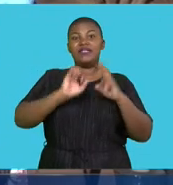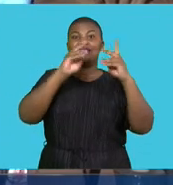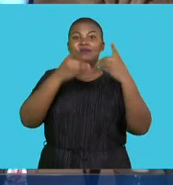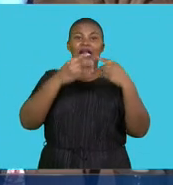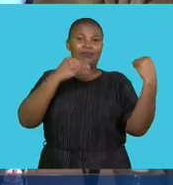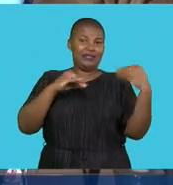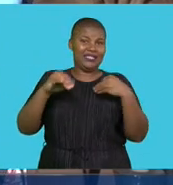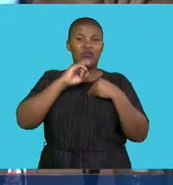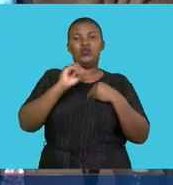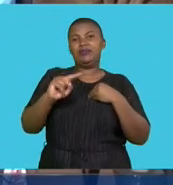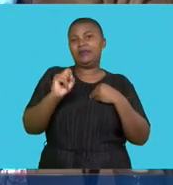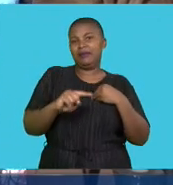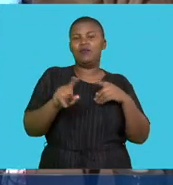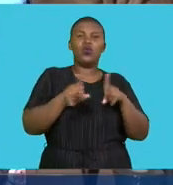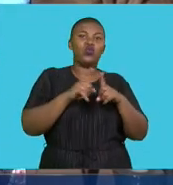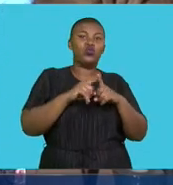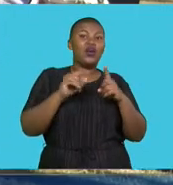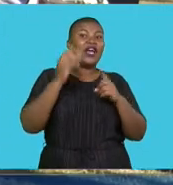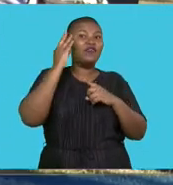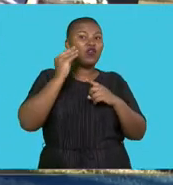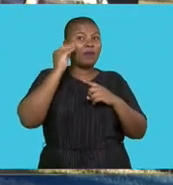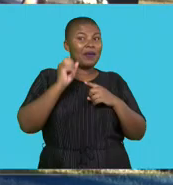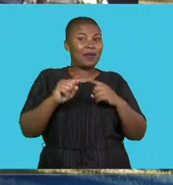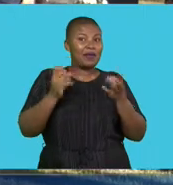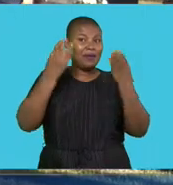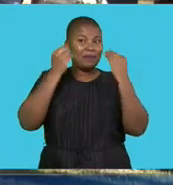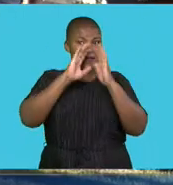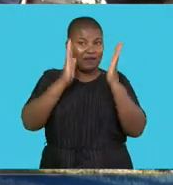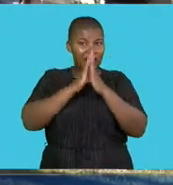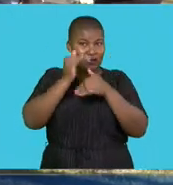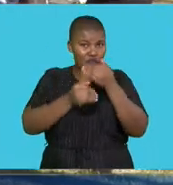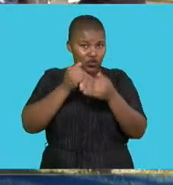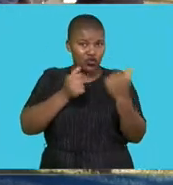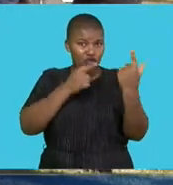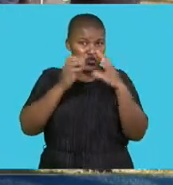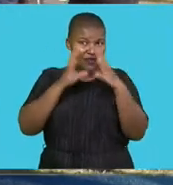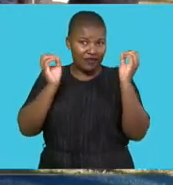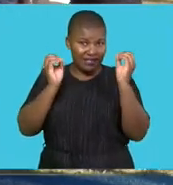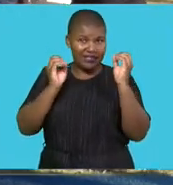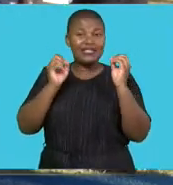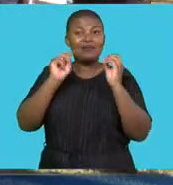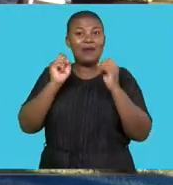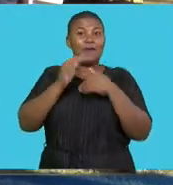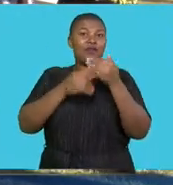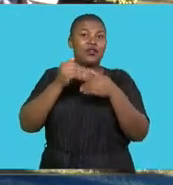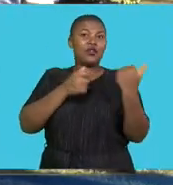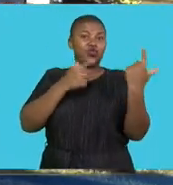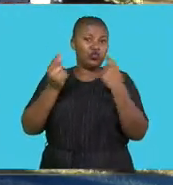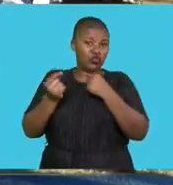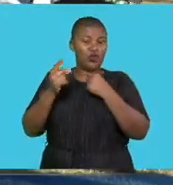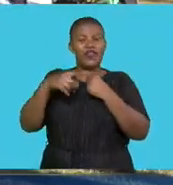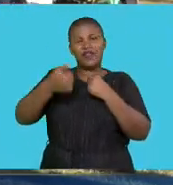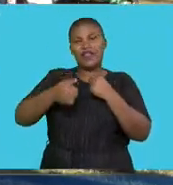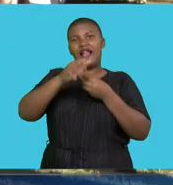national task team is busy with that, and as soon as that information and the process is done, it's a long process, as soon as that process is done, then